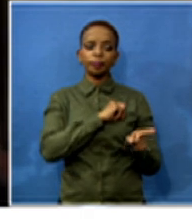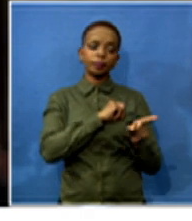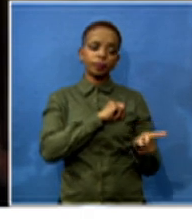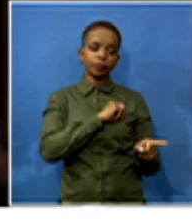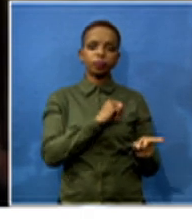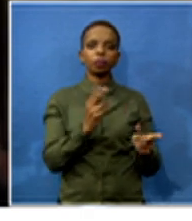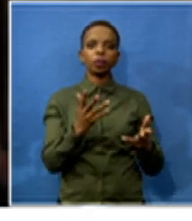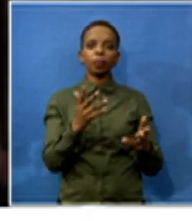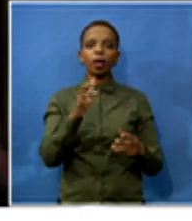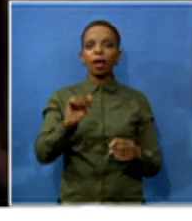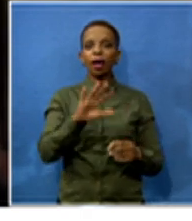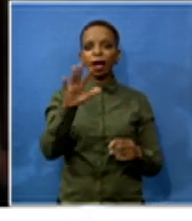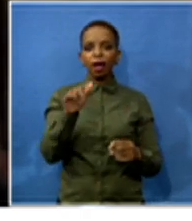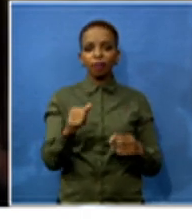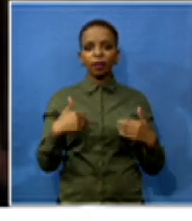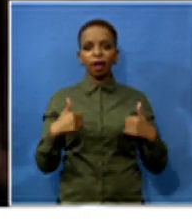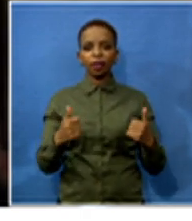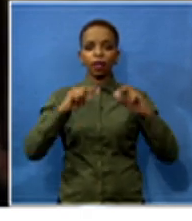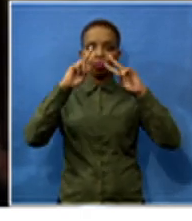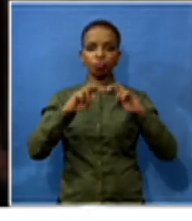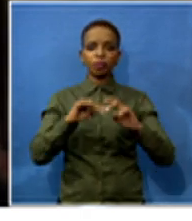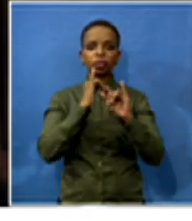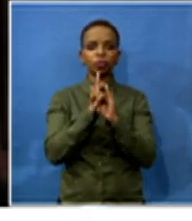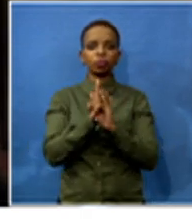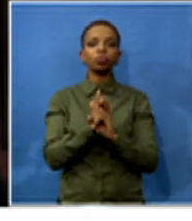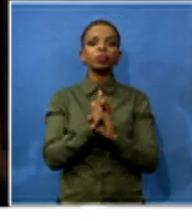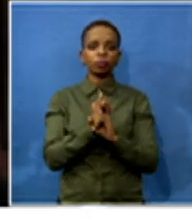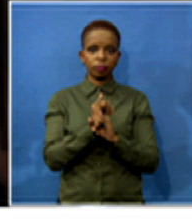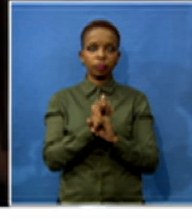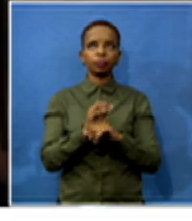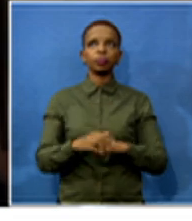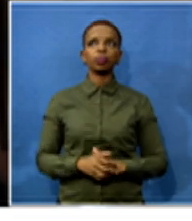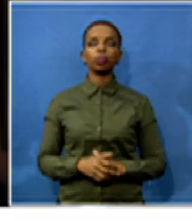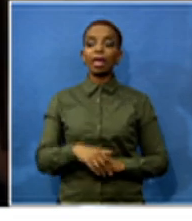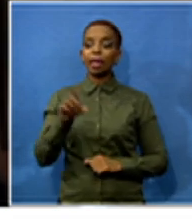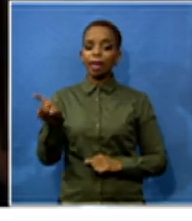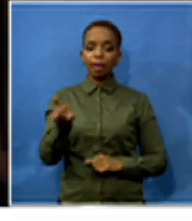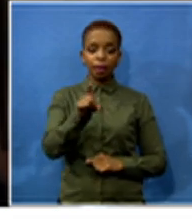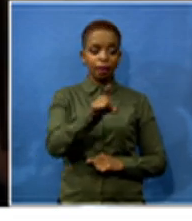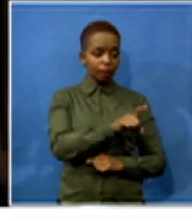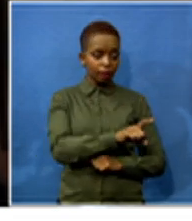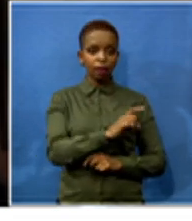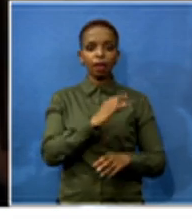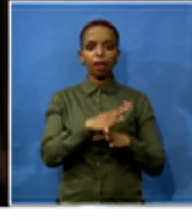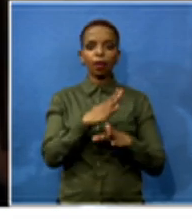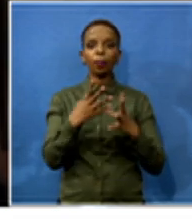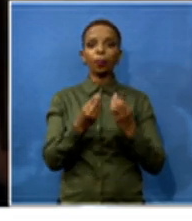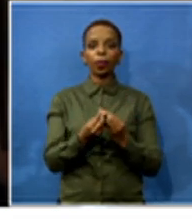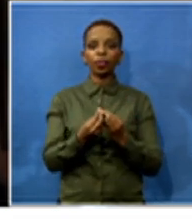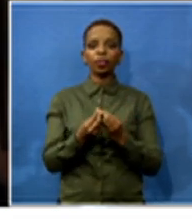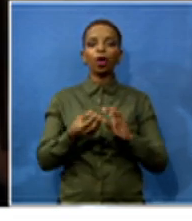Health Research Institute. Now, each of these 3 sites work with communities of